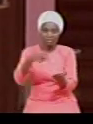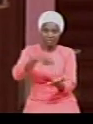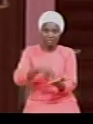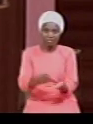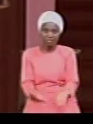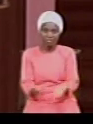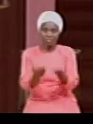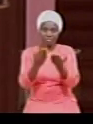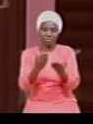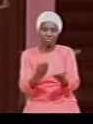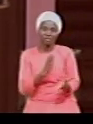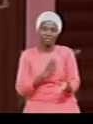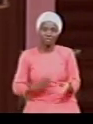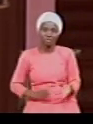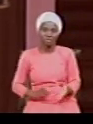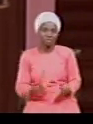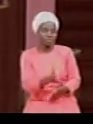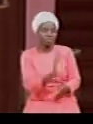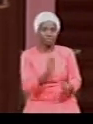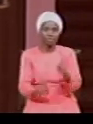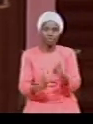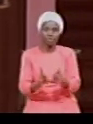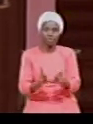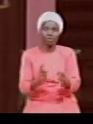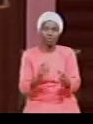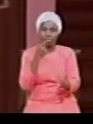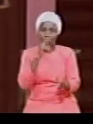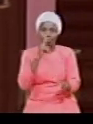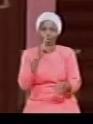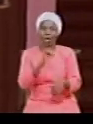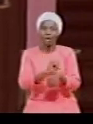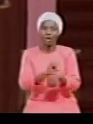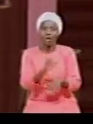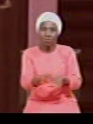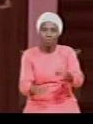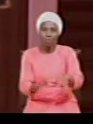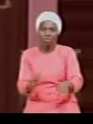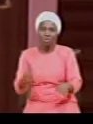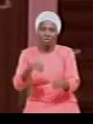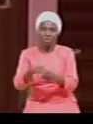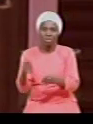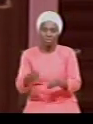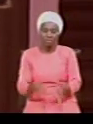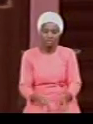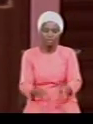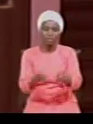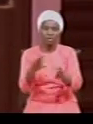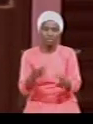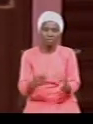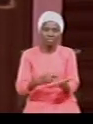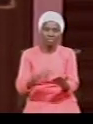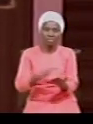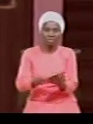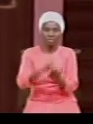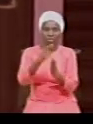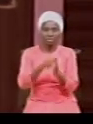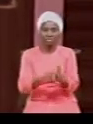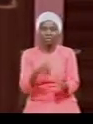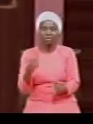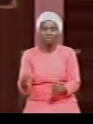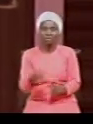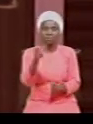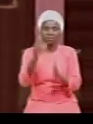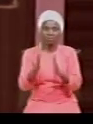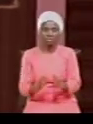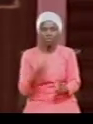Thy people, the people who are walking in the paths of righteousness, the pilgrims who are